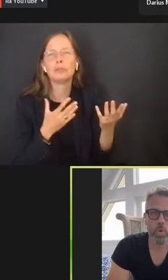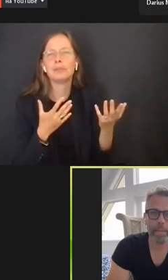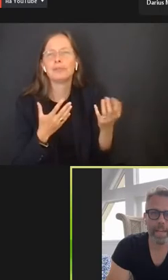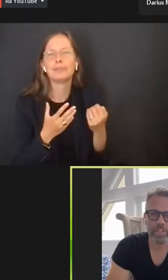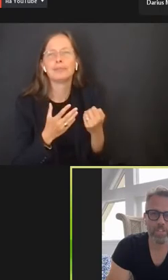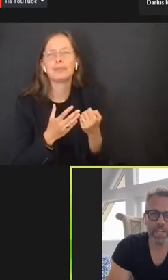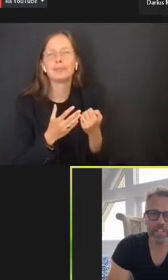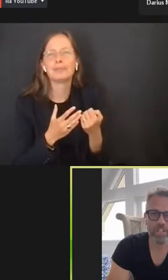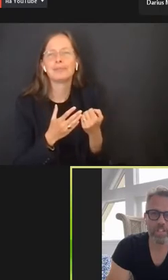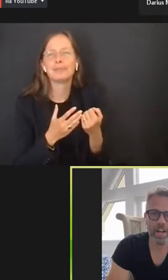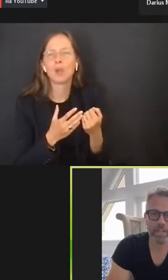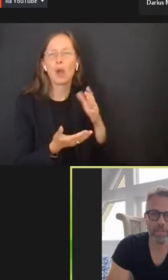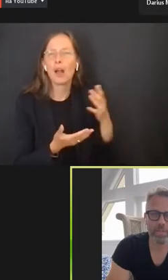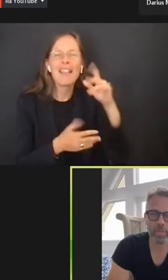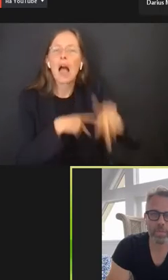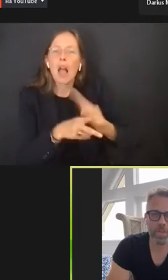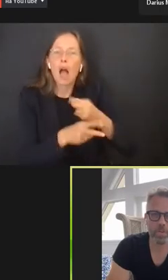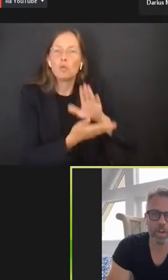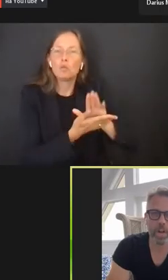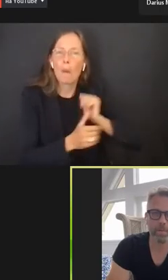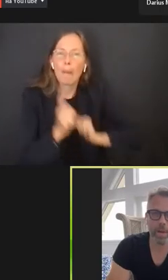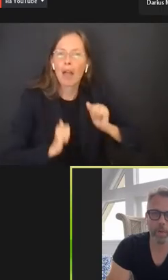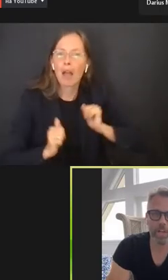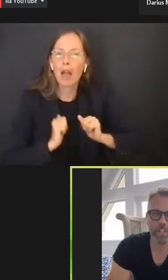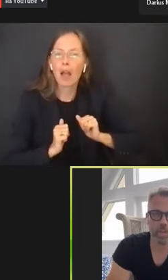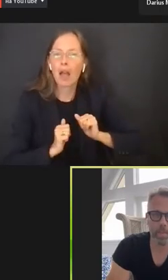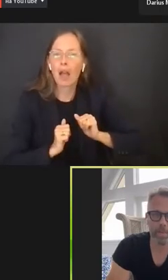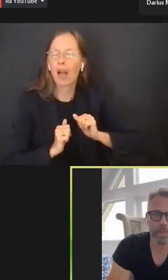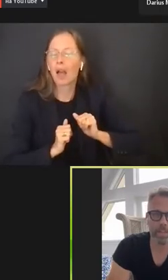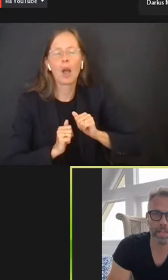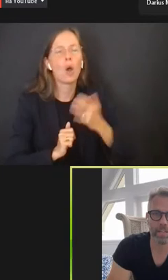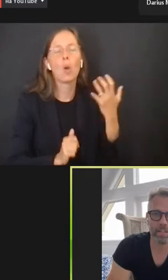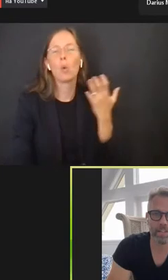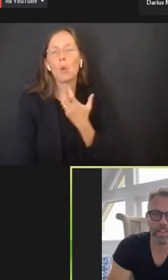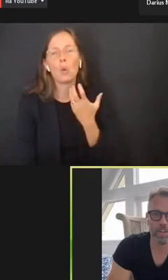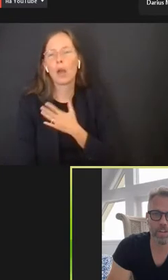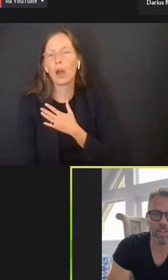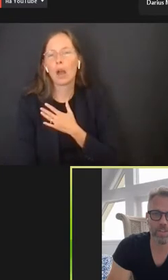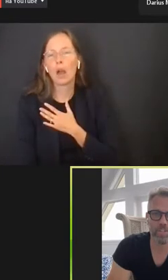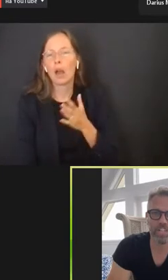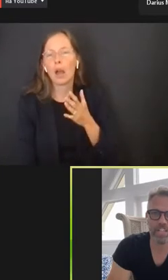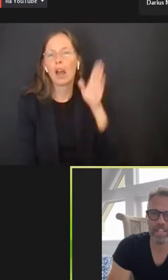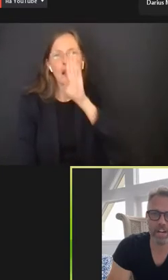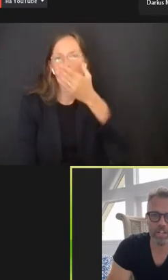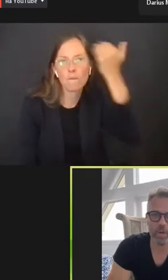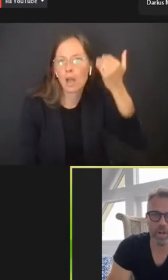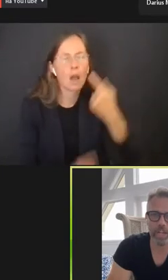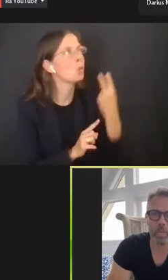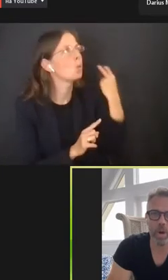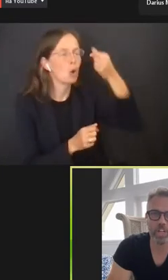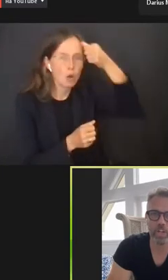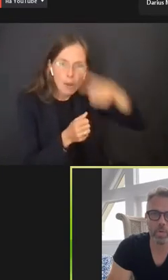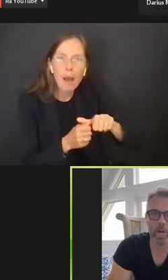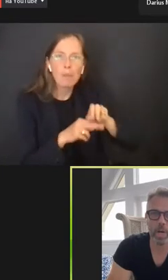school plays that just kind of, you know, was incredibly memorable. I still remember it in, you know, just sitting there and enjoying